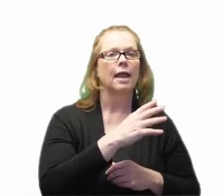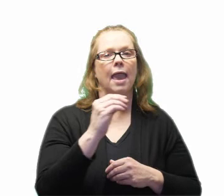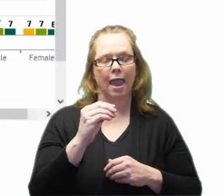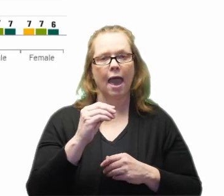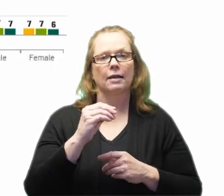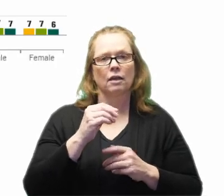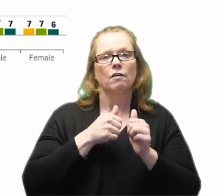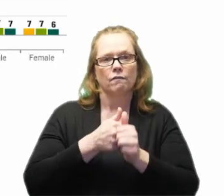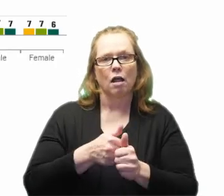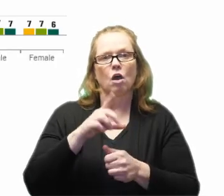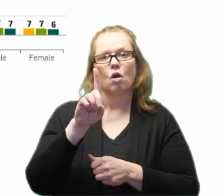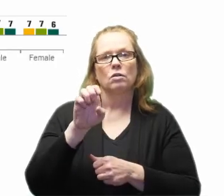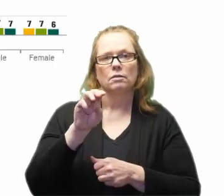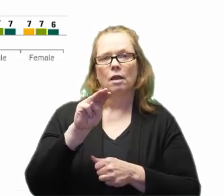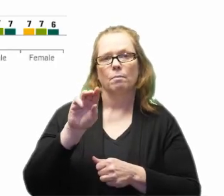by demographics.